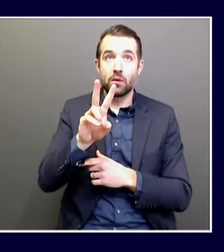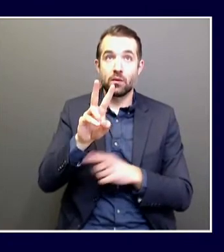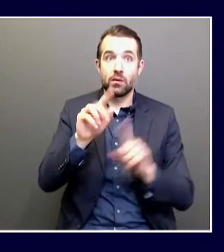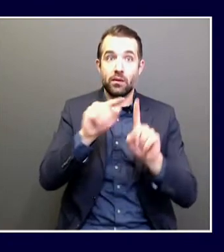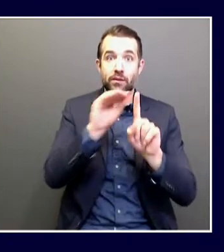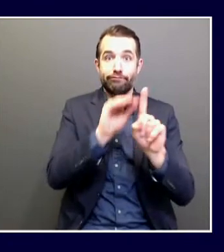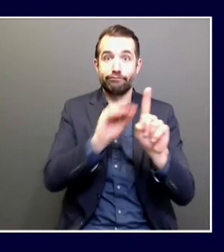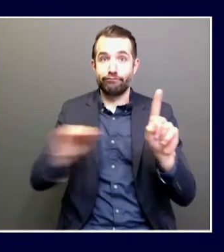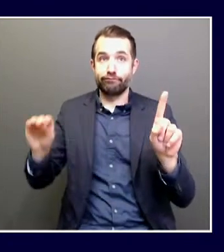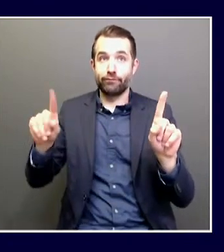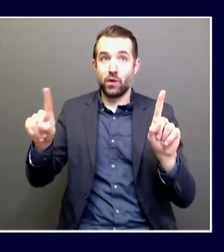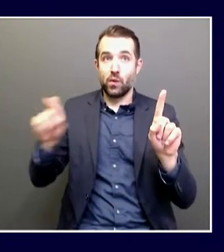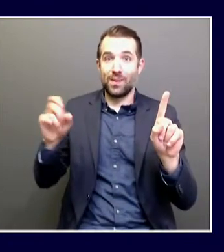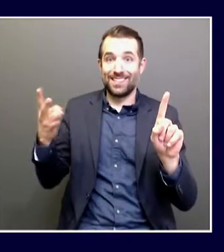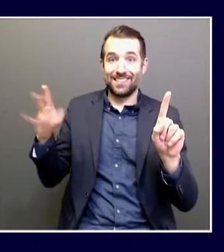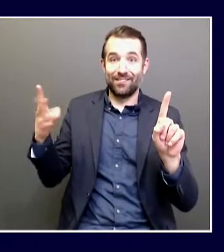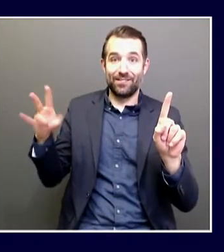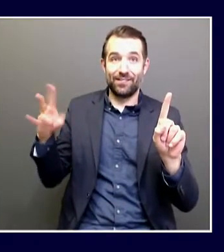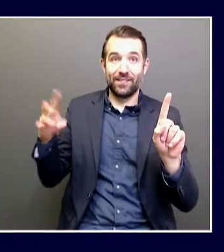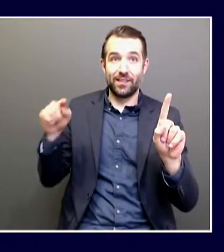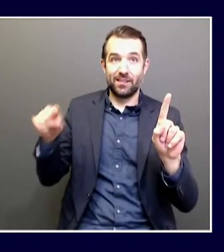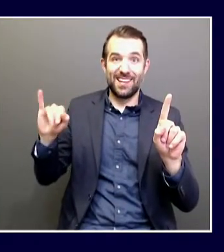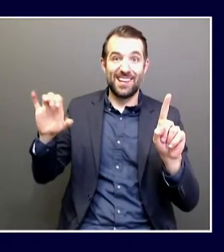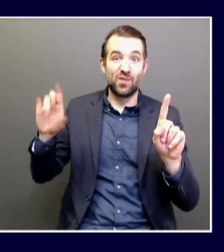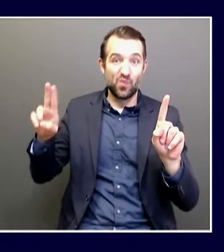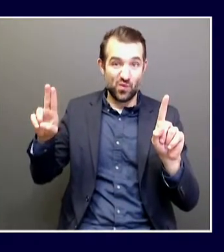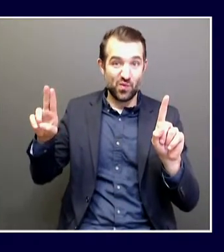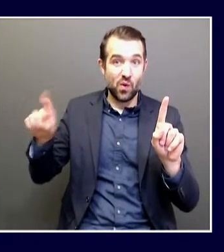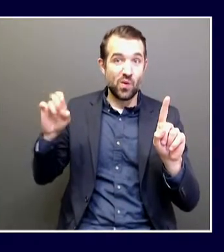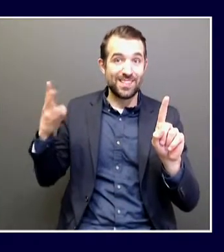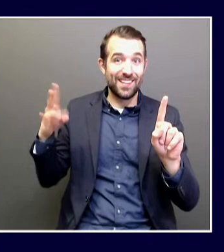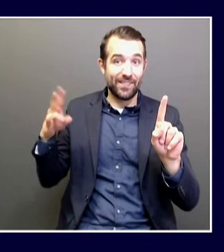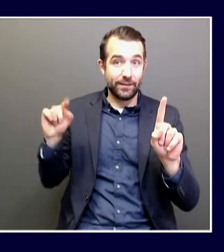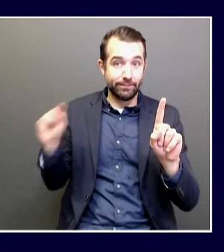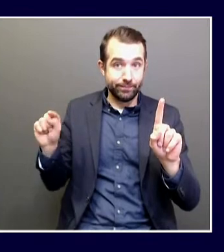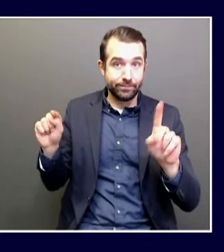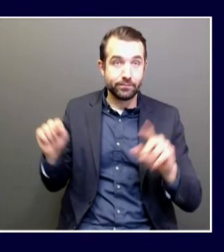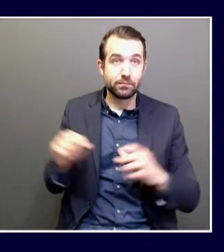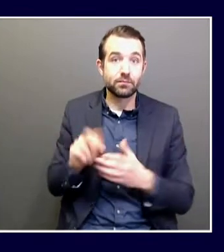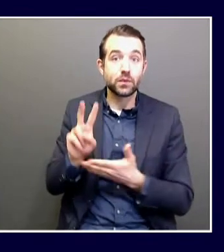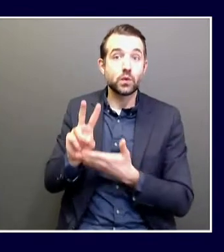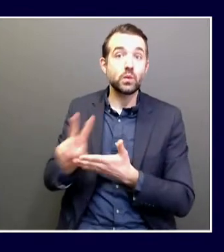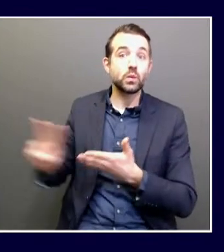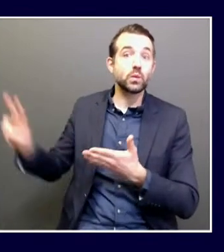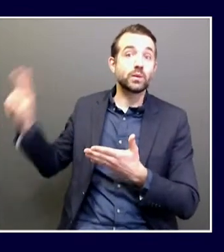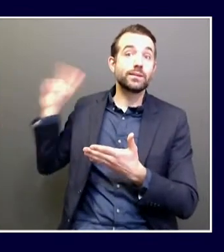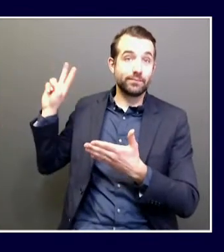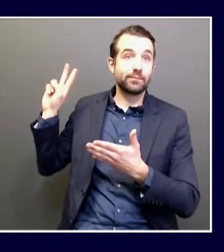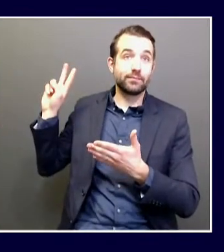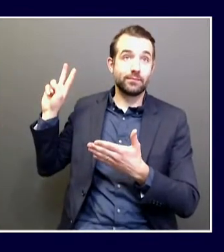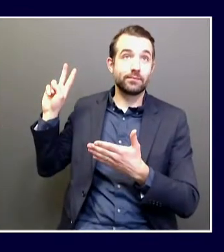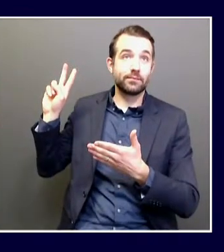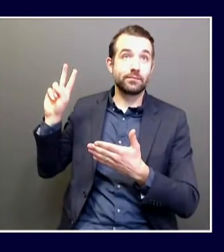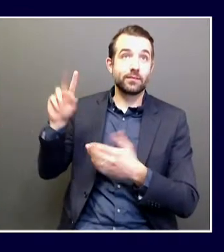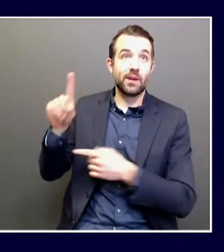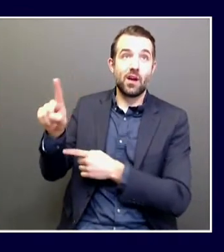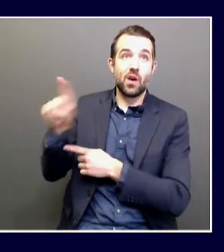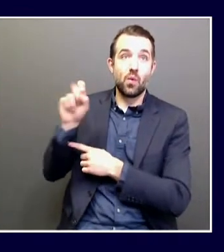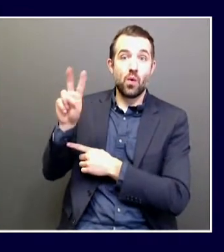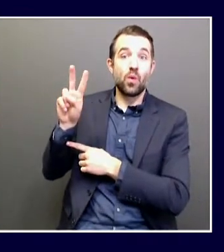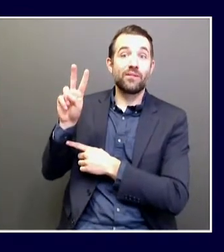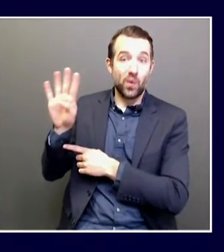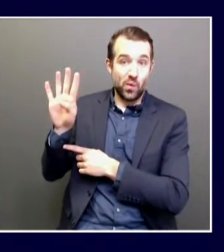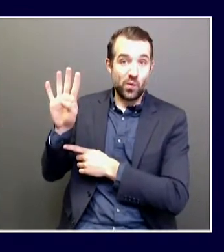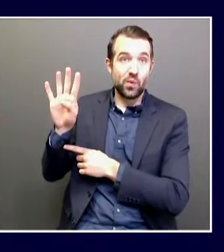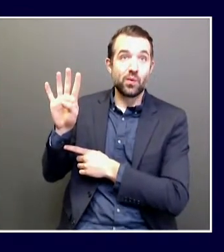117 today are in a critical care unit bed. 2 weeks ago, that number was 124. And